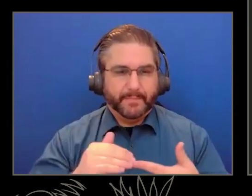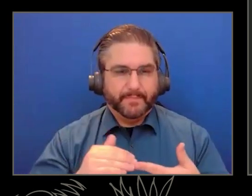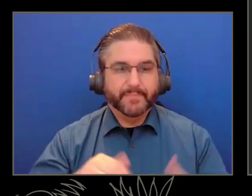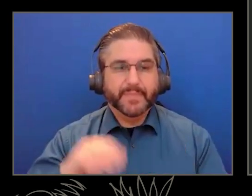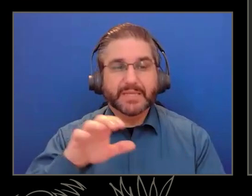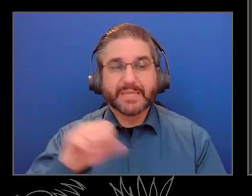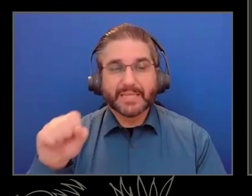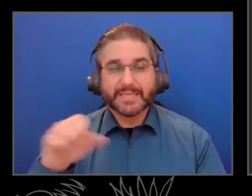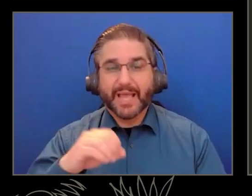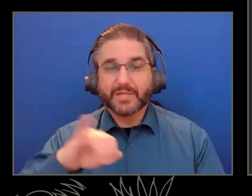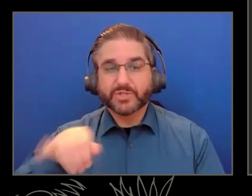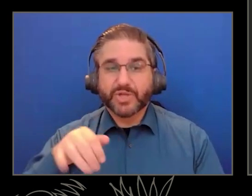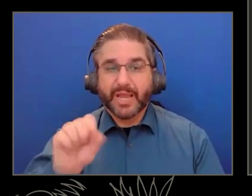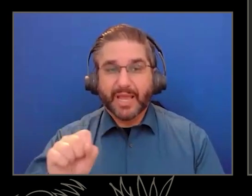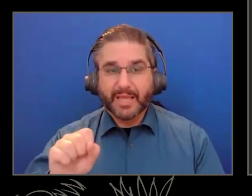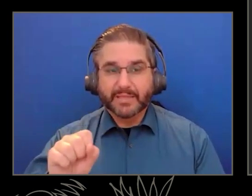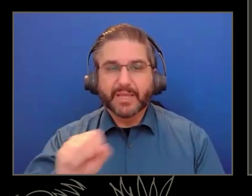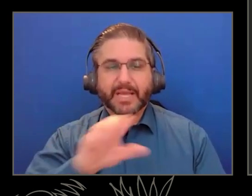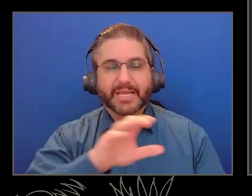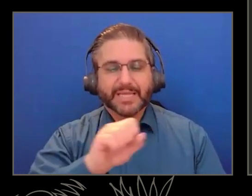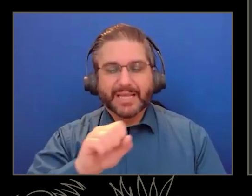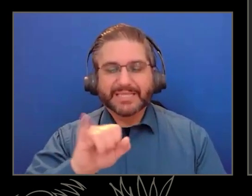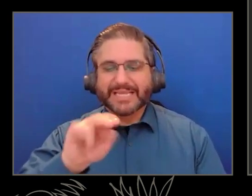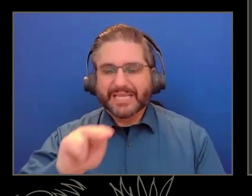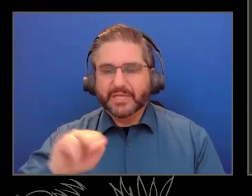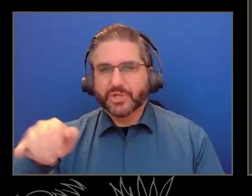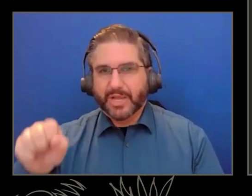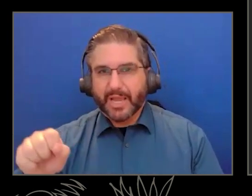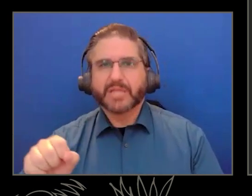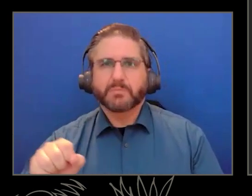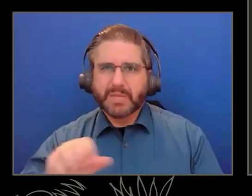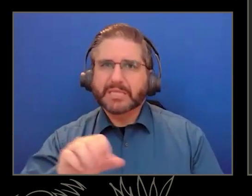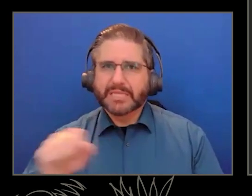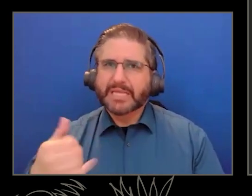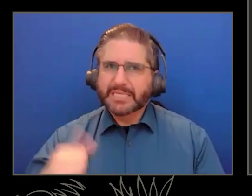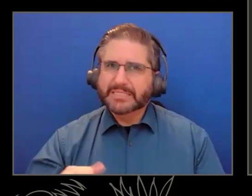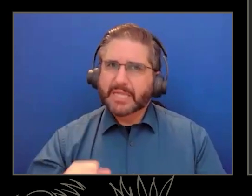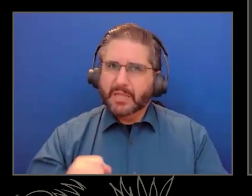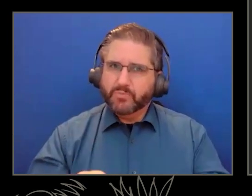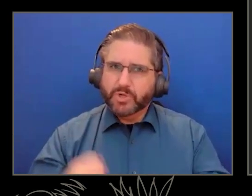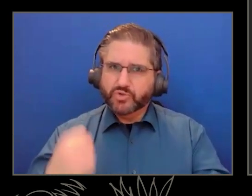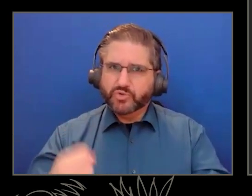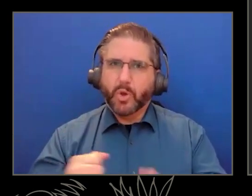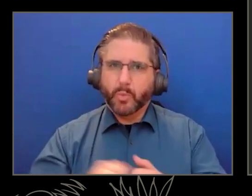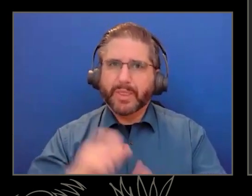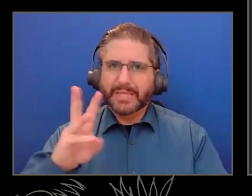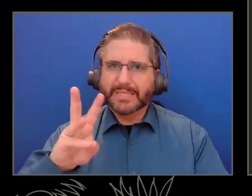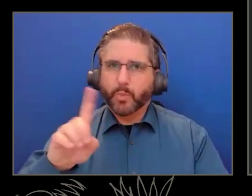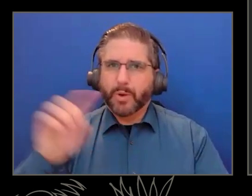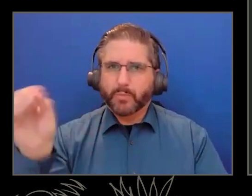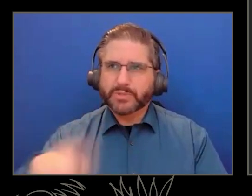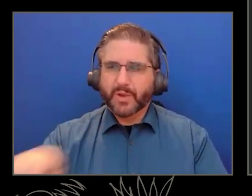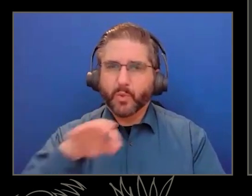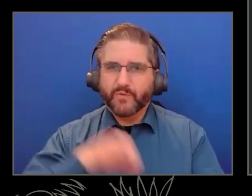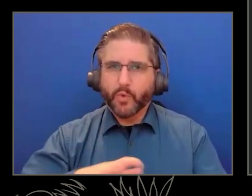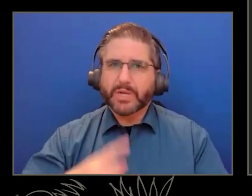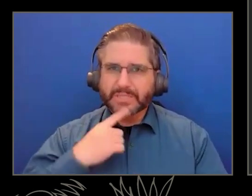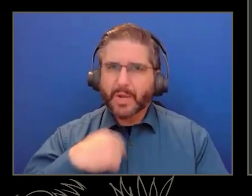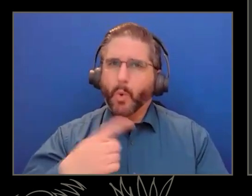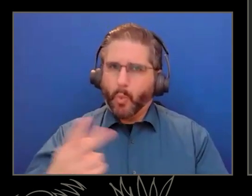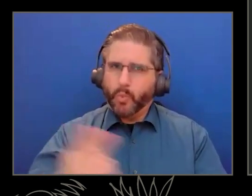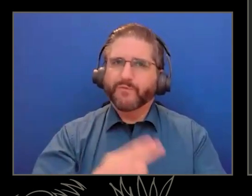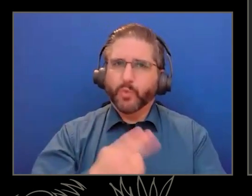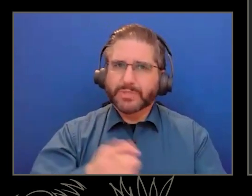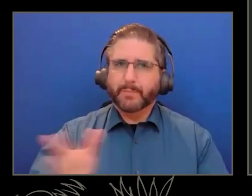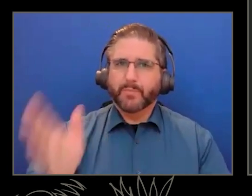and JS, and we see that CSS modules are still holding it down with 61% of voters saying that they've used it before, which proves to